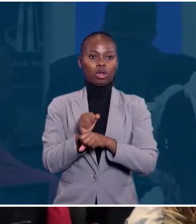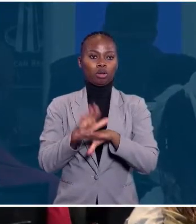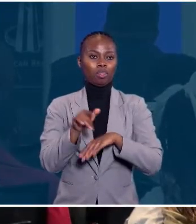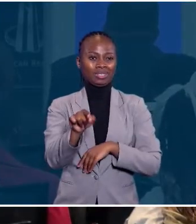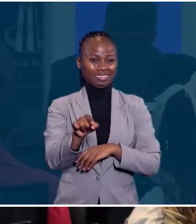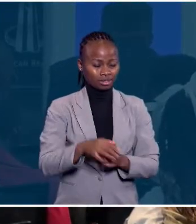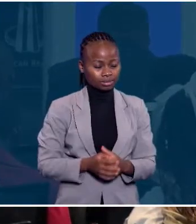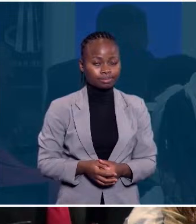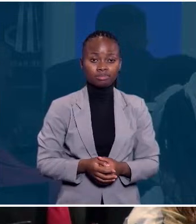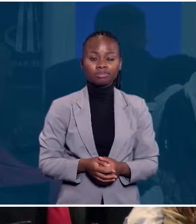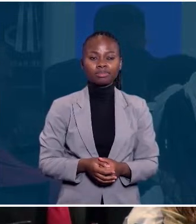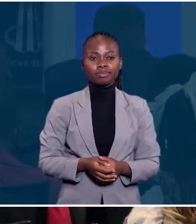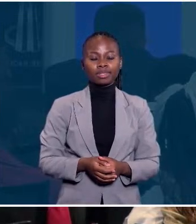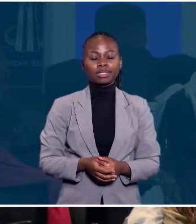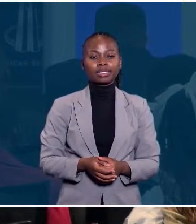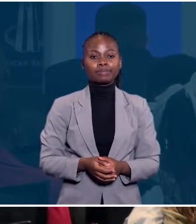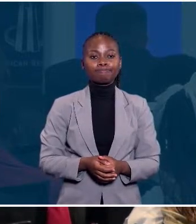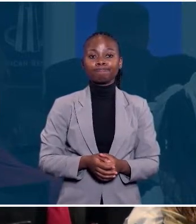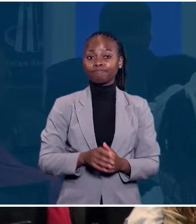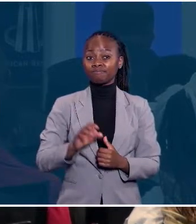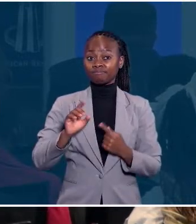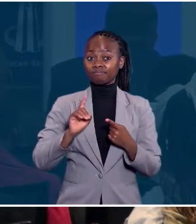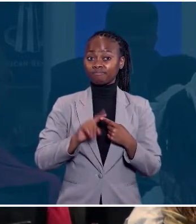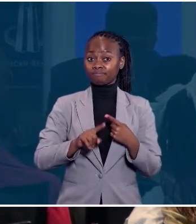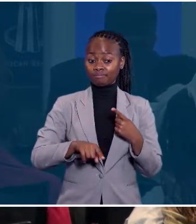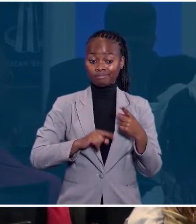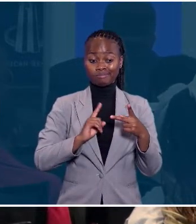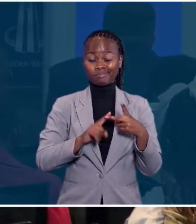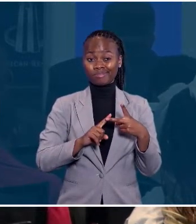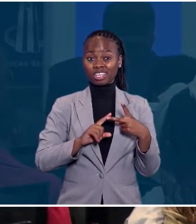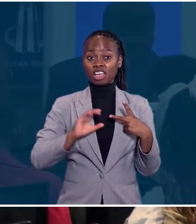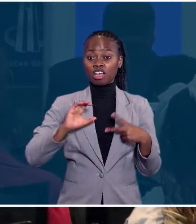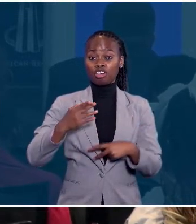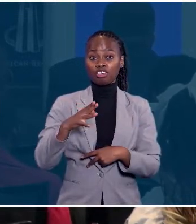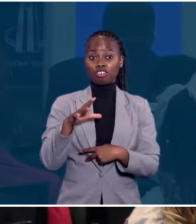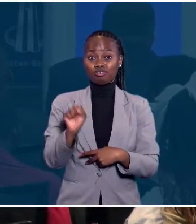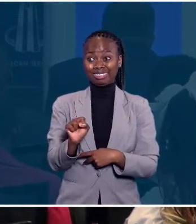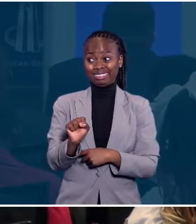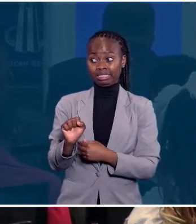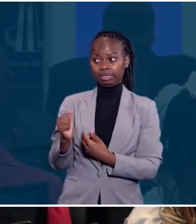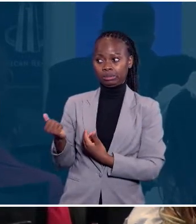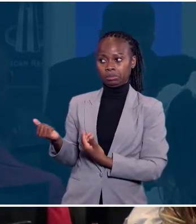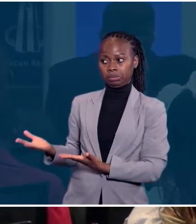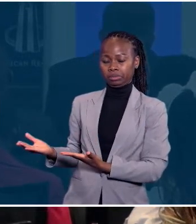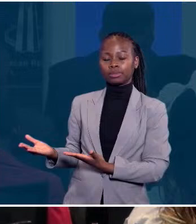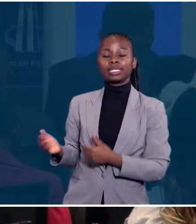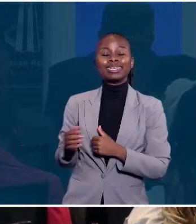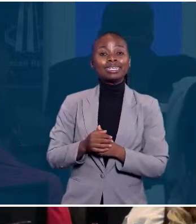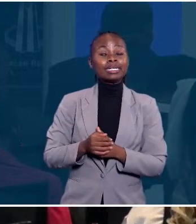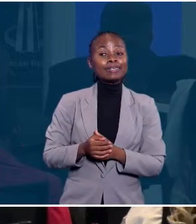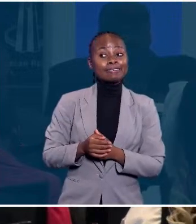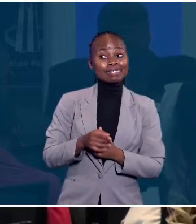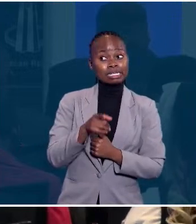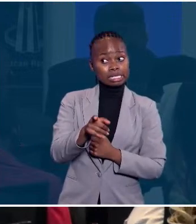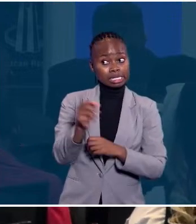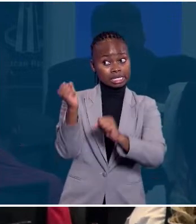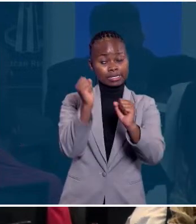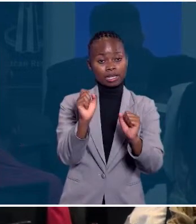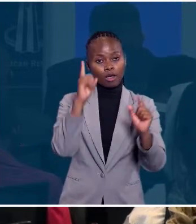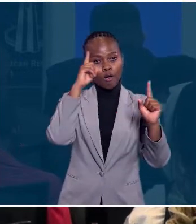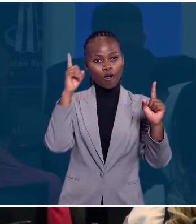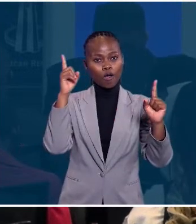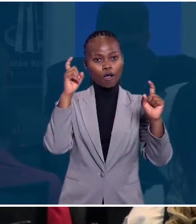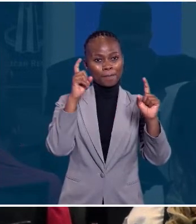Okay, as we go to Chris Lovald, that was a very complex way of saying that